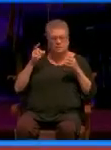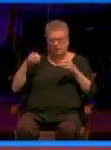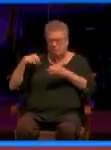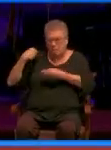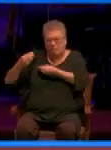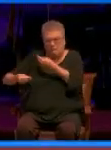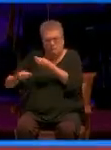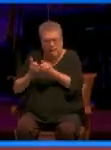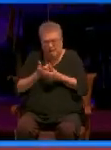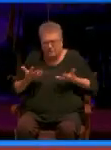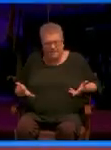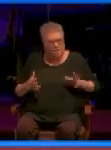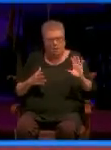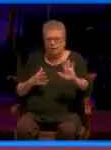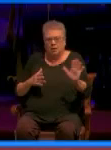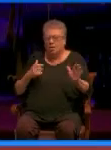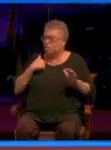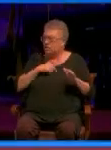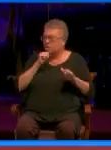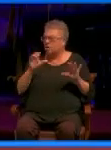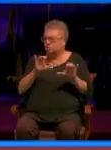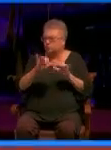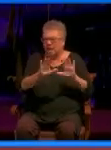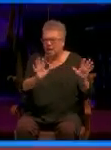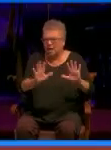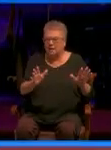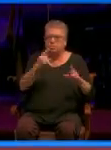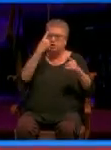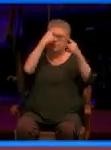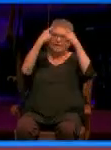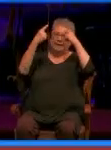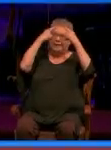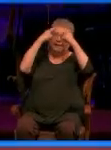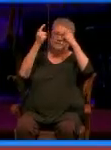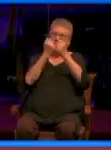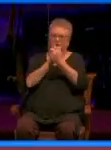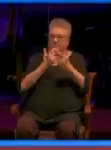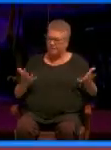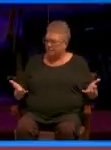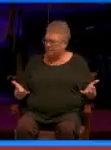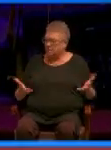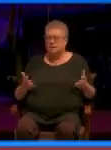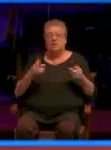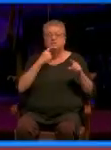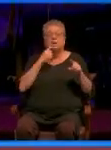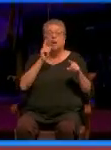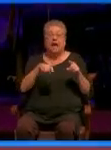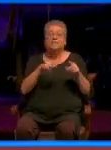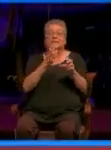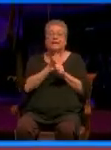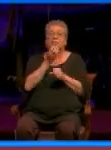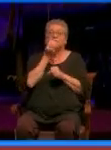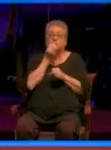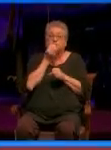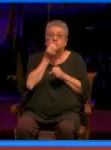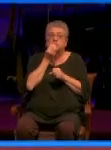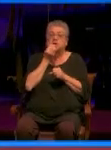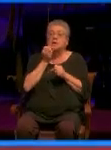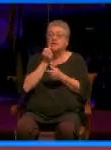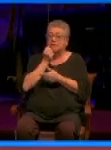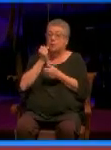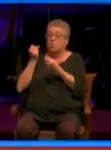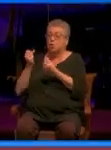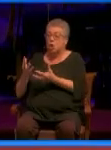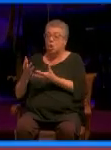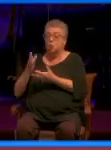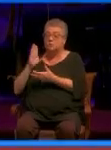to get. Let me tell you what we're going to do. And she thinks of almost everything. She said, we got to get the food that will warm Isaac's